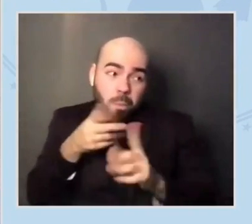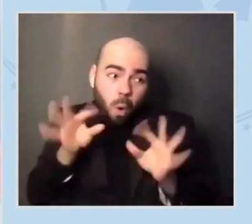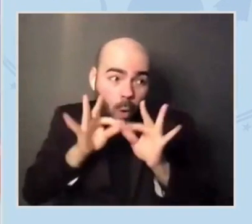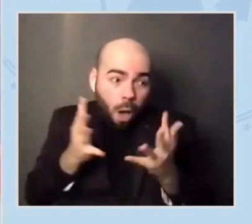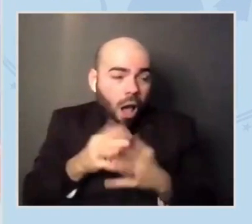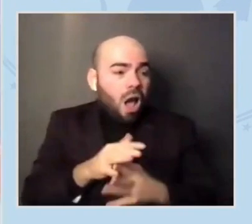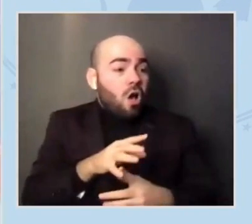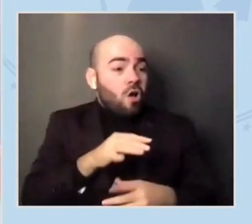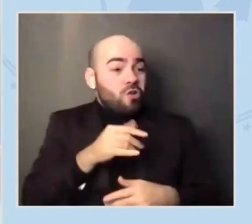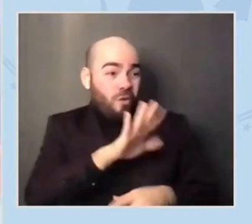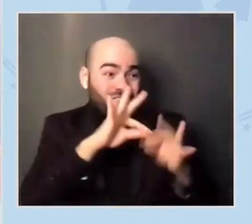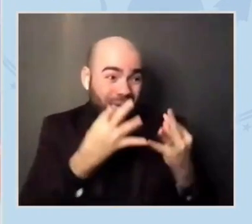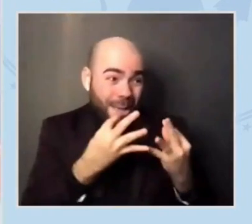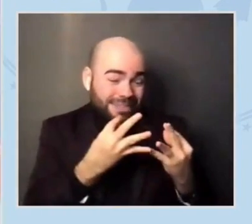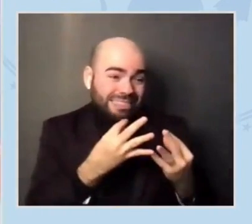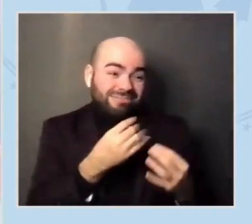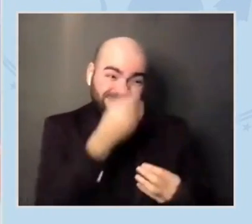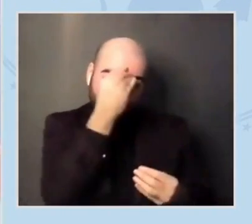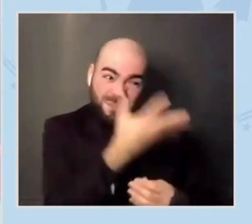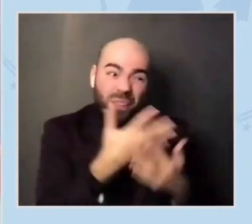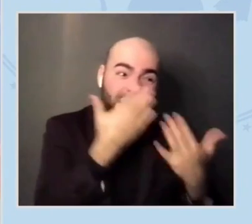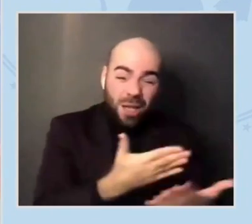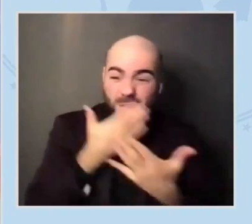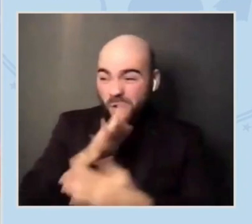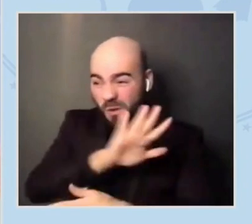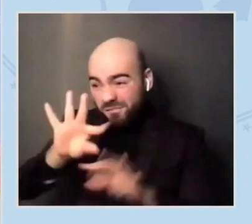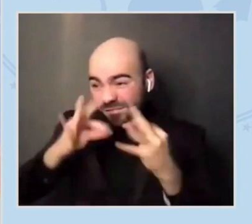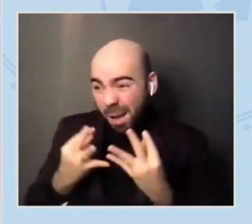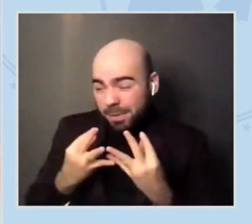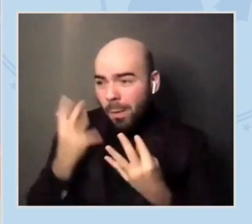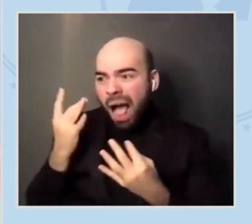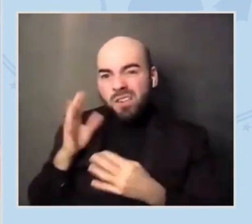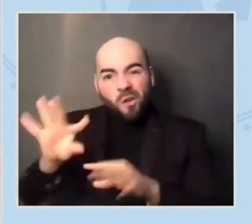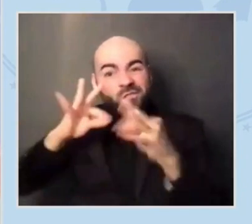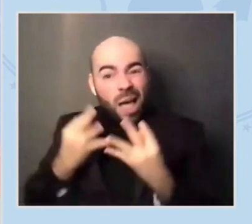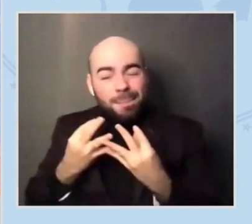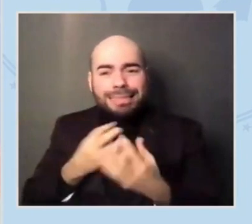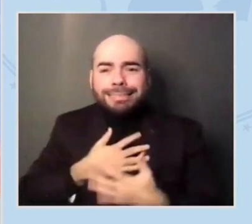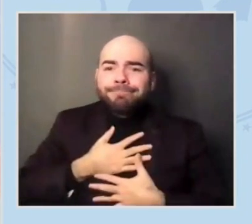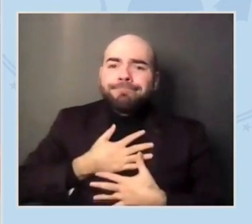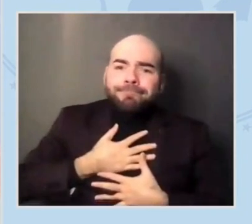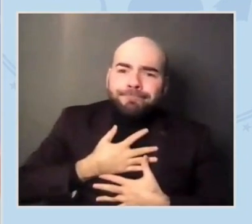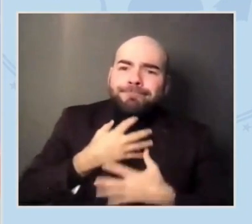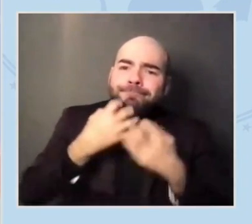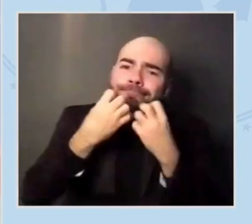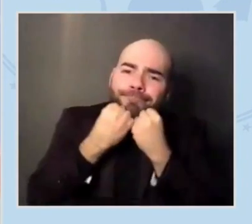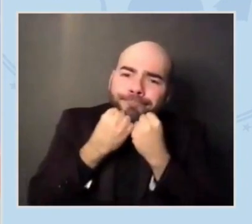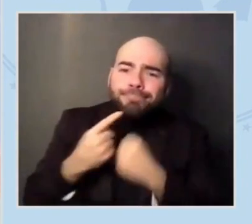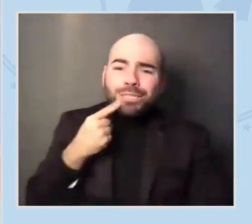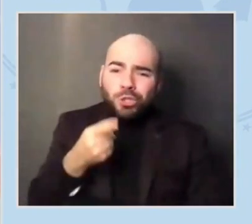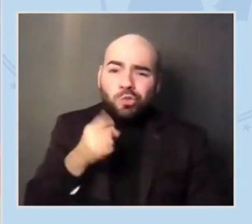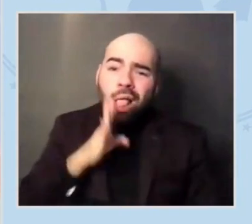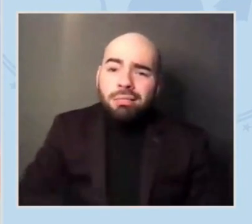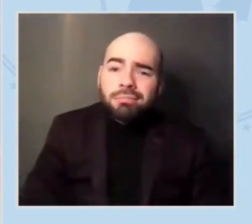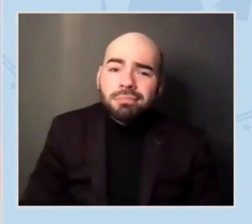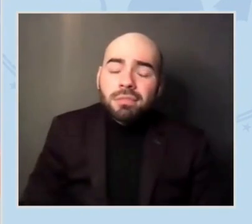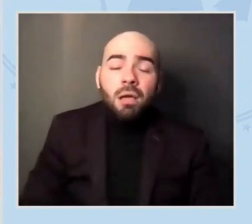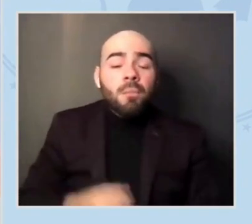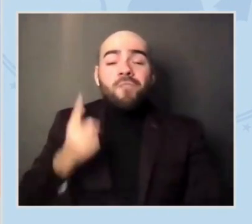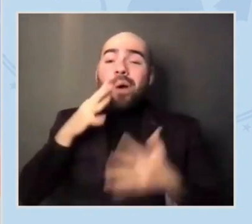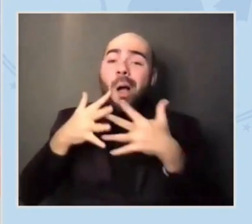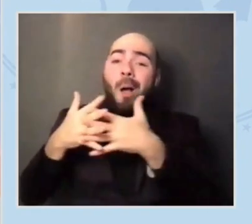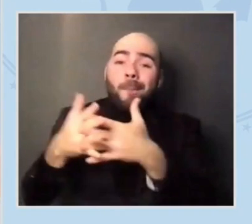sacrifice. We could not do this without you. And to the American people, this team will always be there for you and your